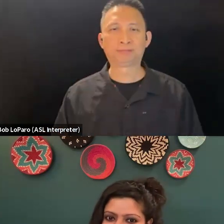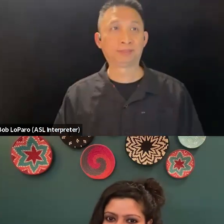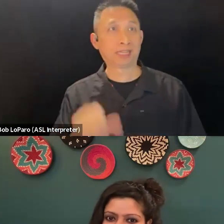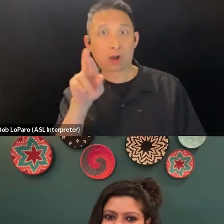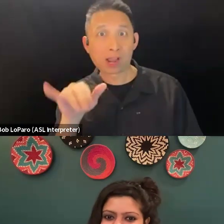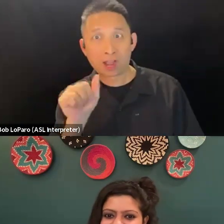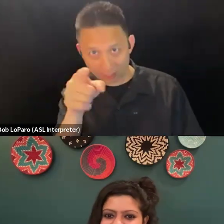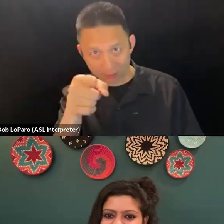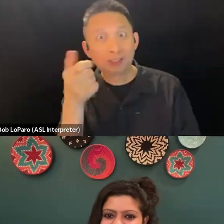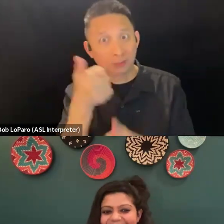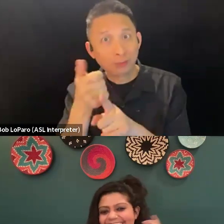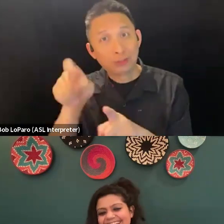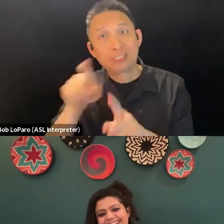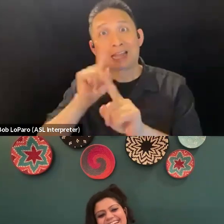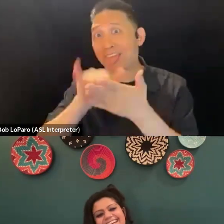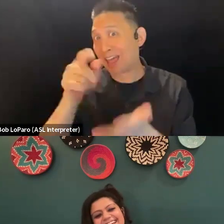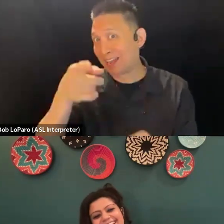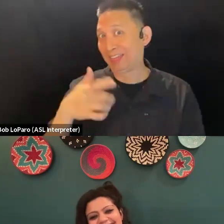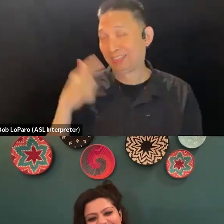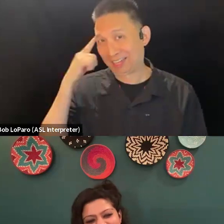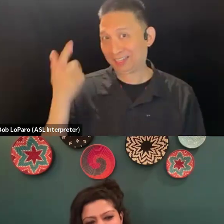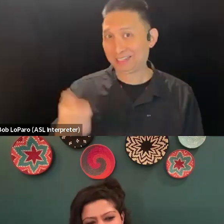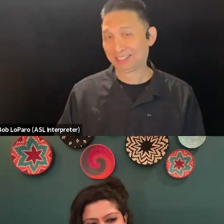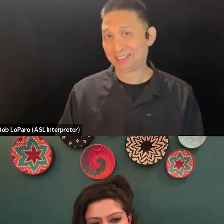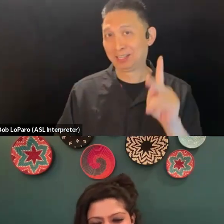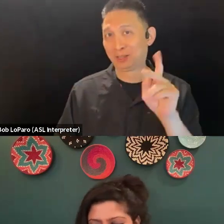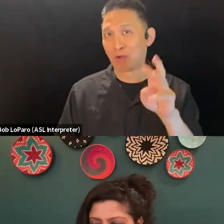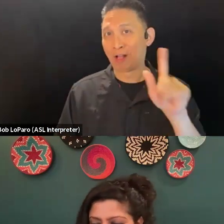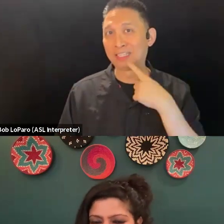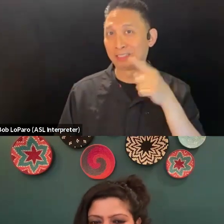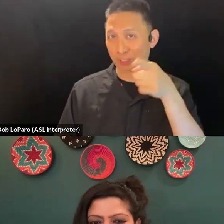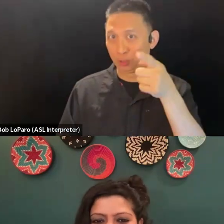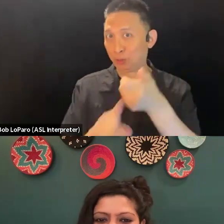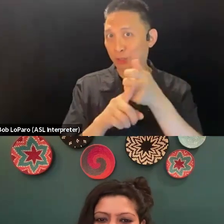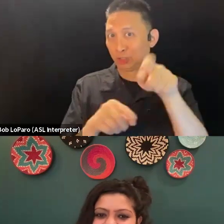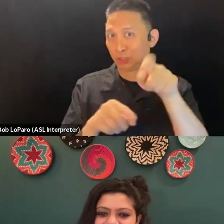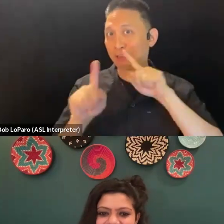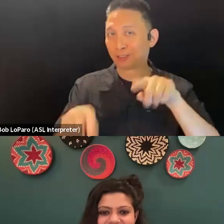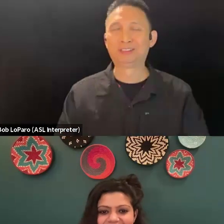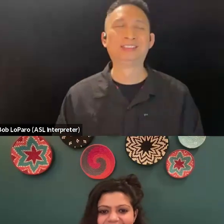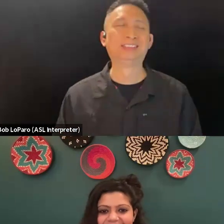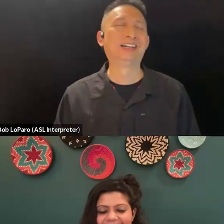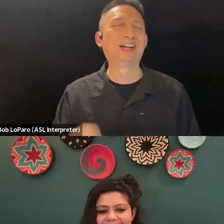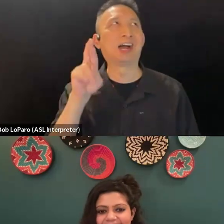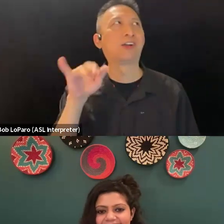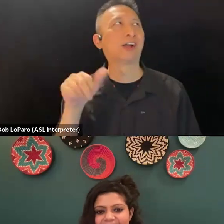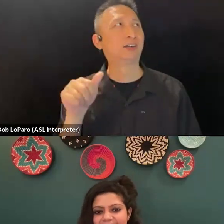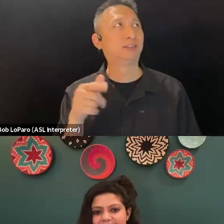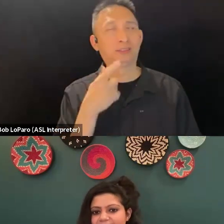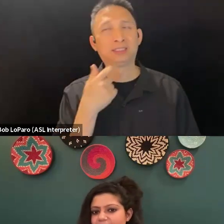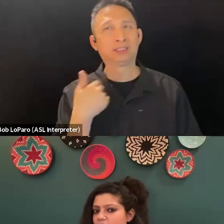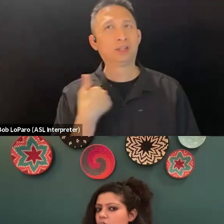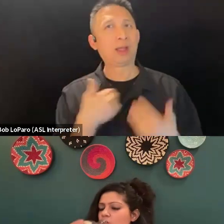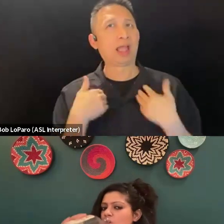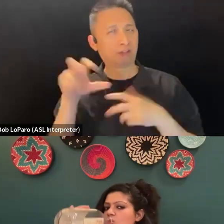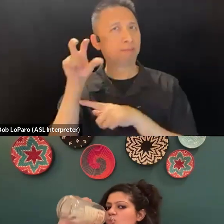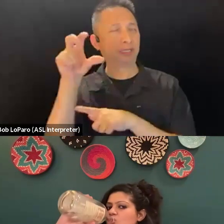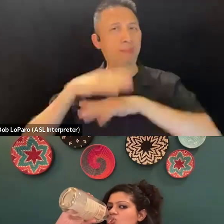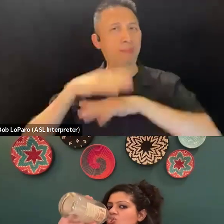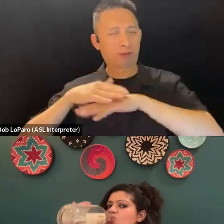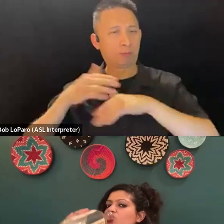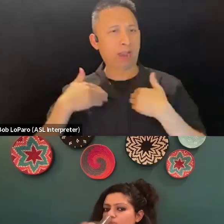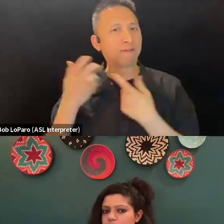it's informed me, but it almost feels like I'm starting from scratch because it's a different process. I'm also working on a very different genre altogether.